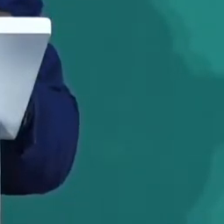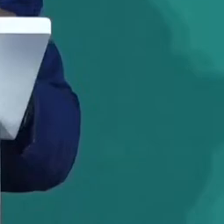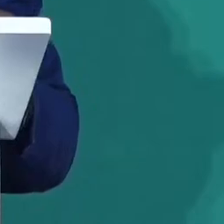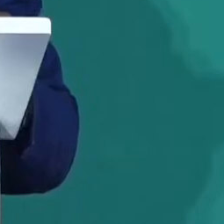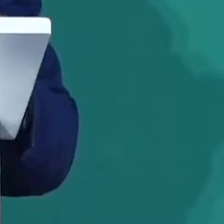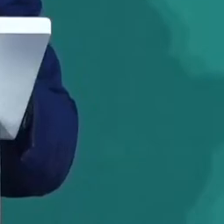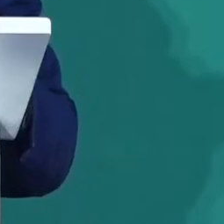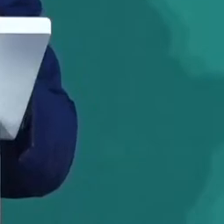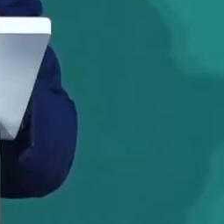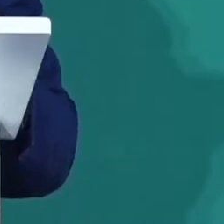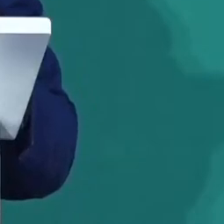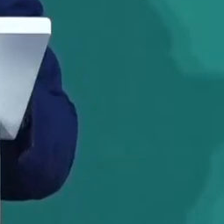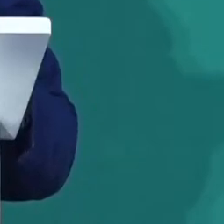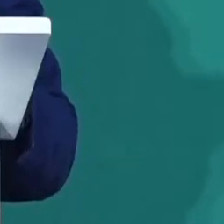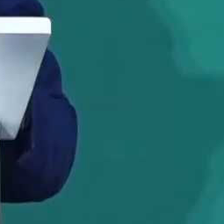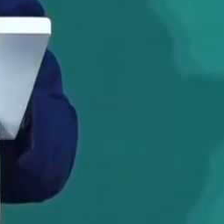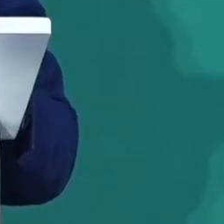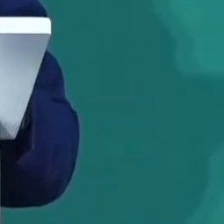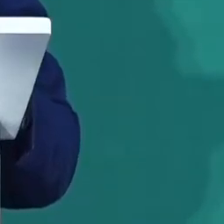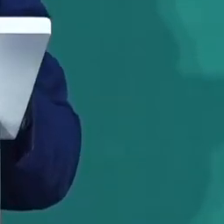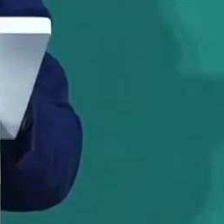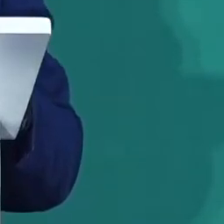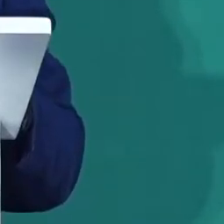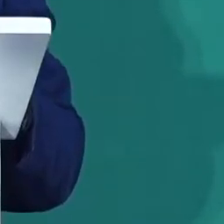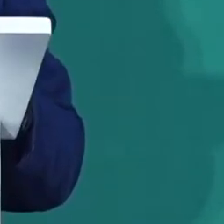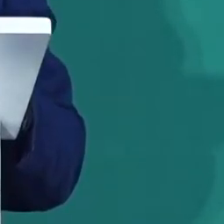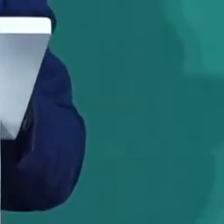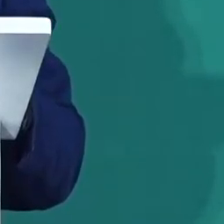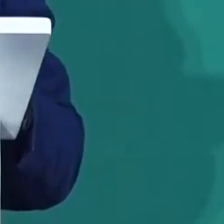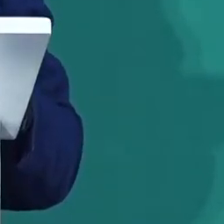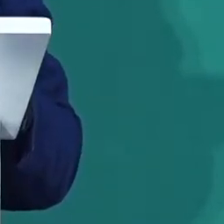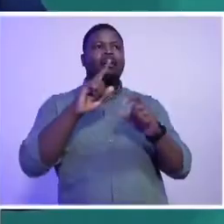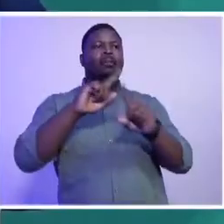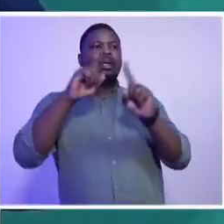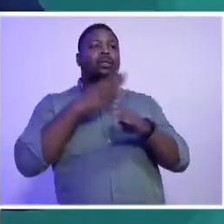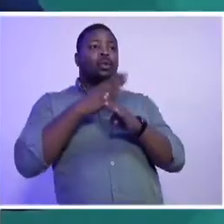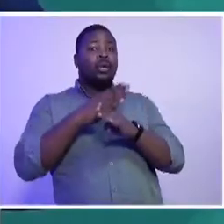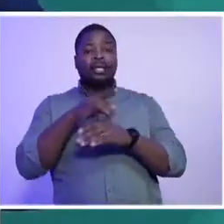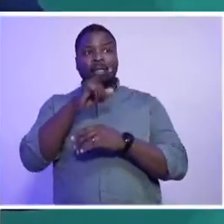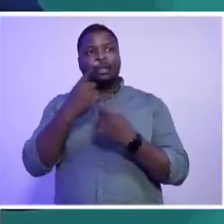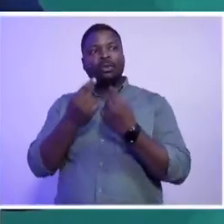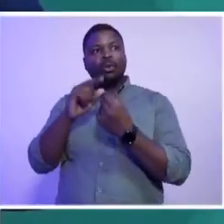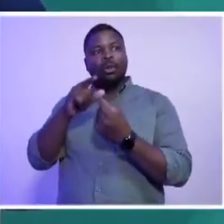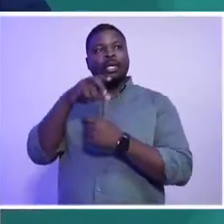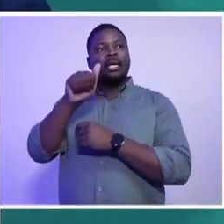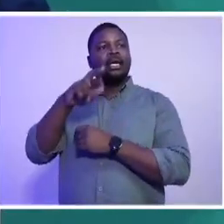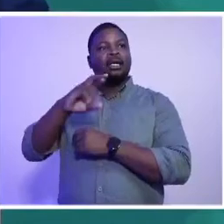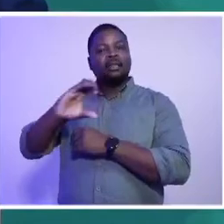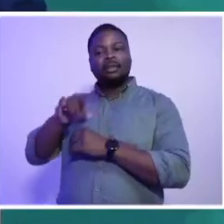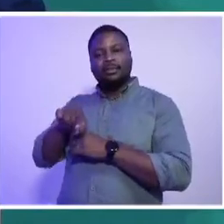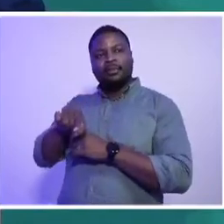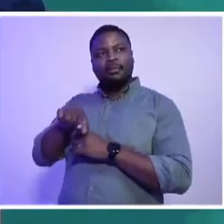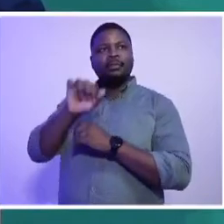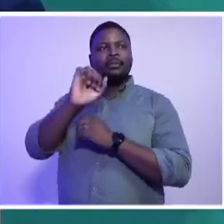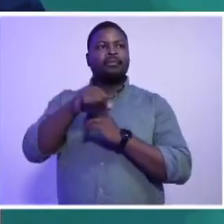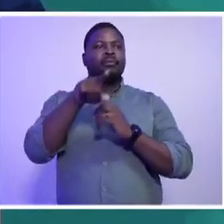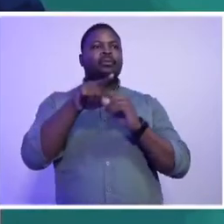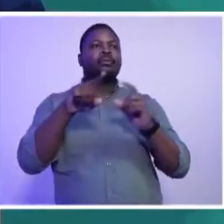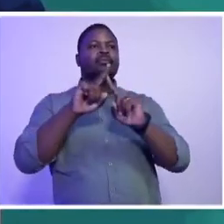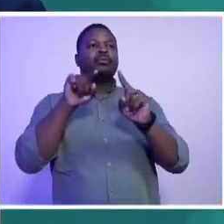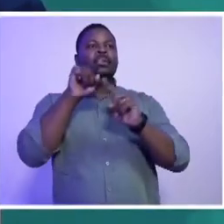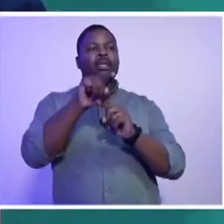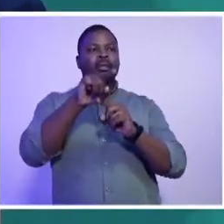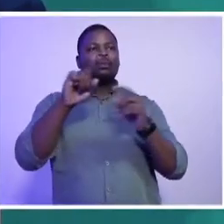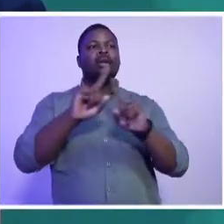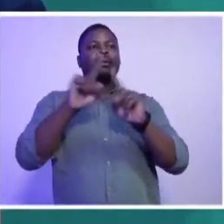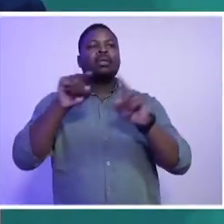that he's doing and his input into the work of the ARC, and really supporting us to be where we want to be, and